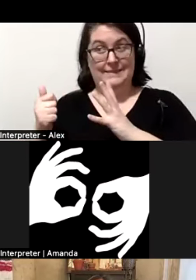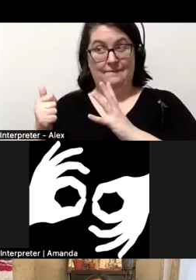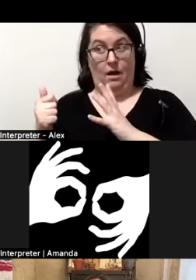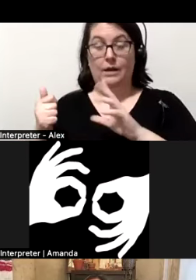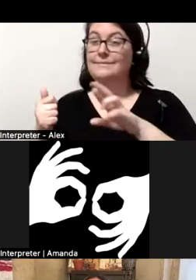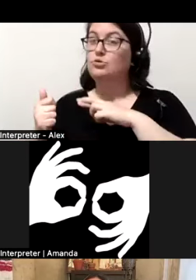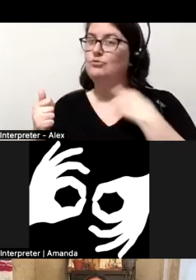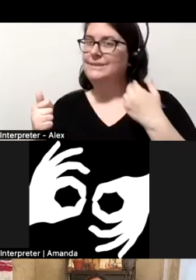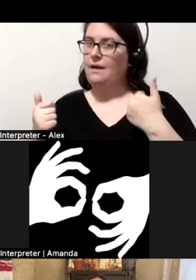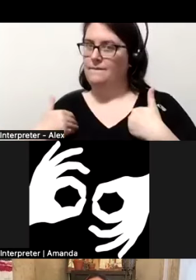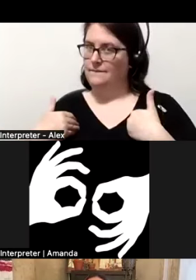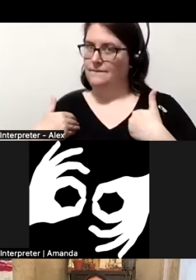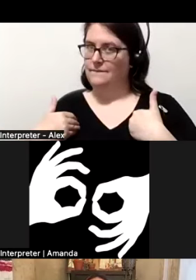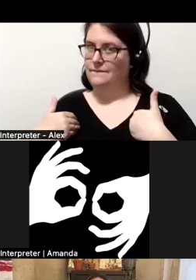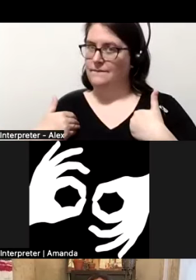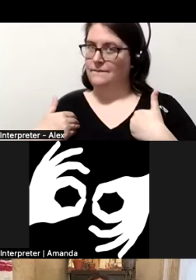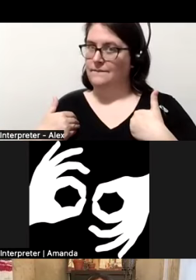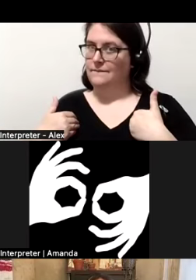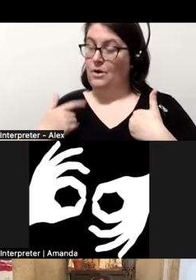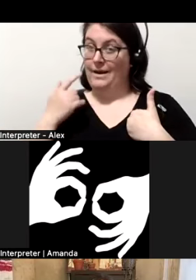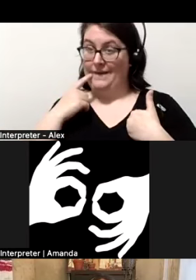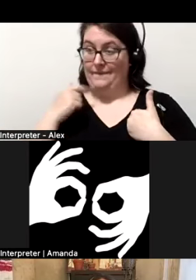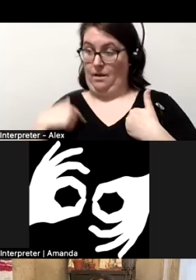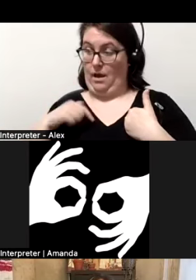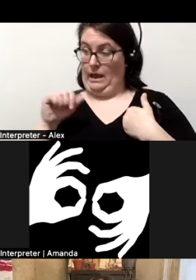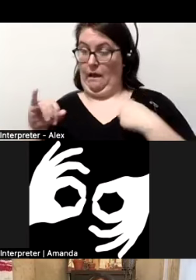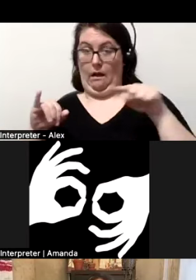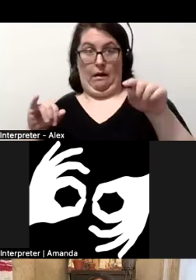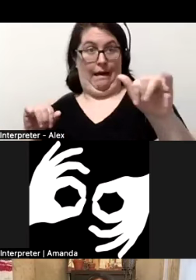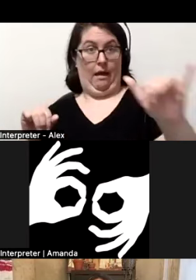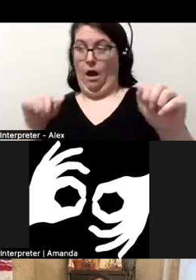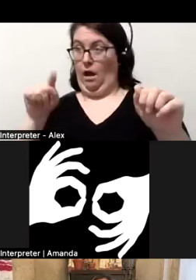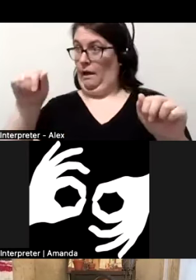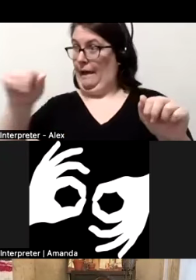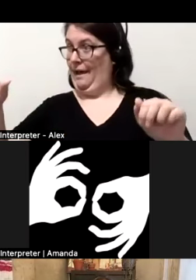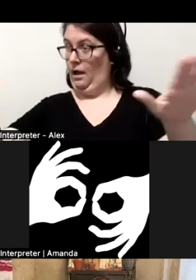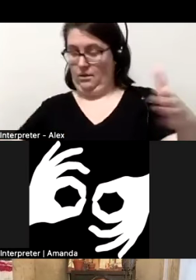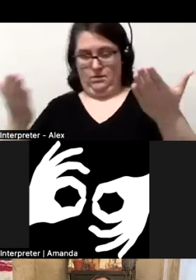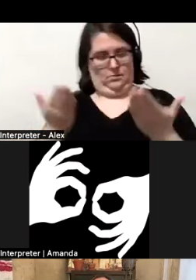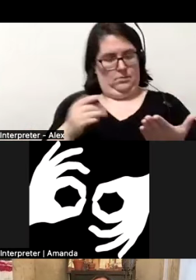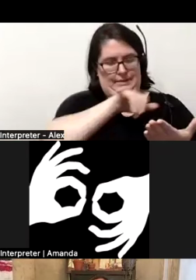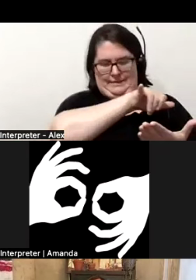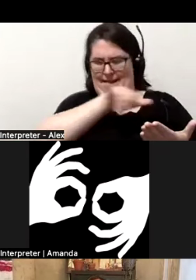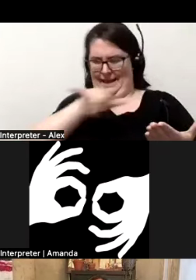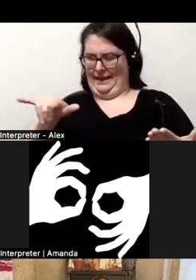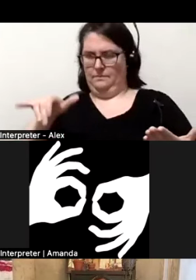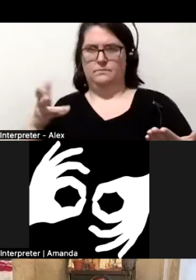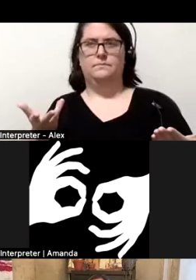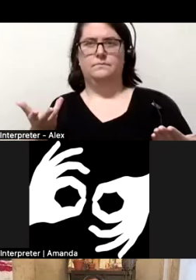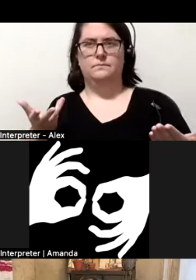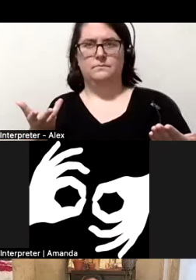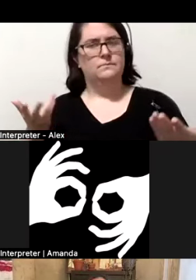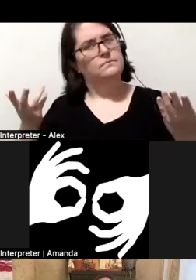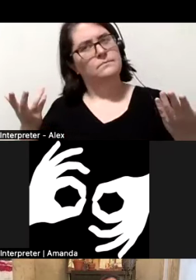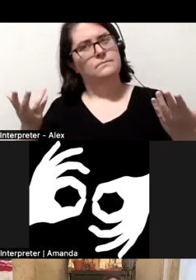risks, which can include the duplication of written materials amongst applicants. So you don't want your application